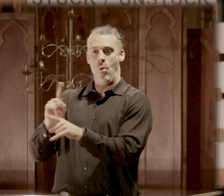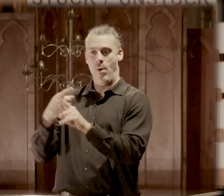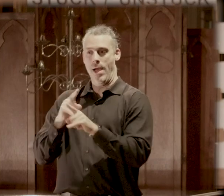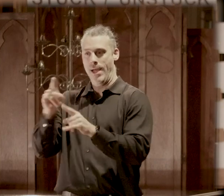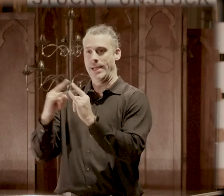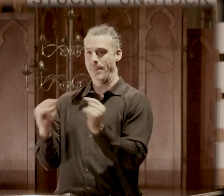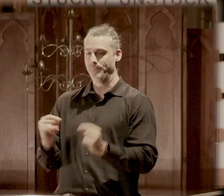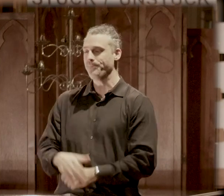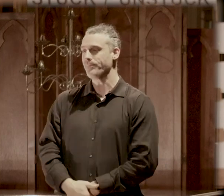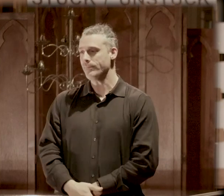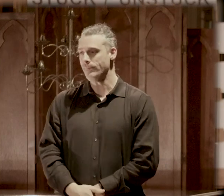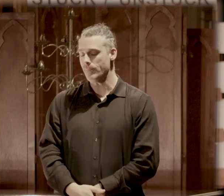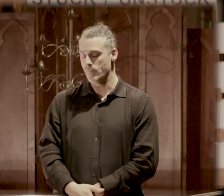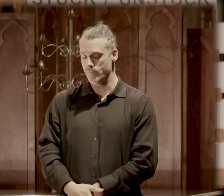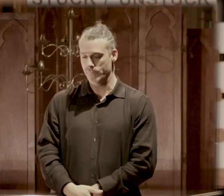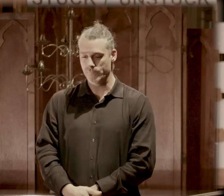camping. And